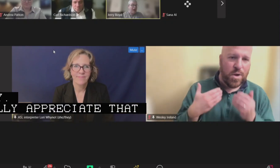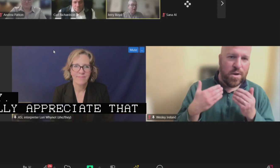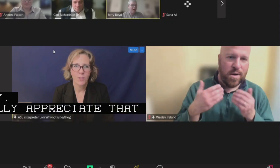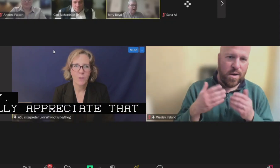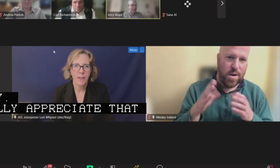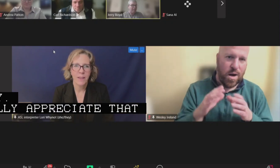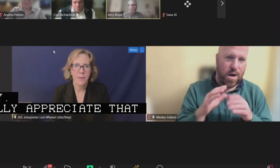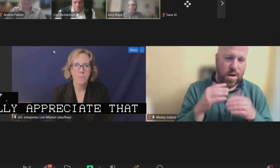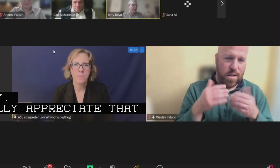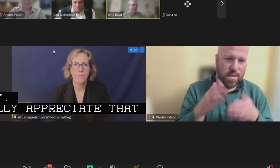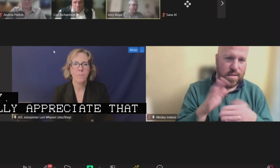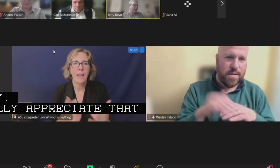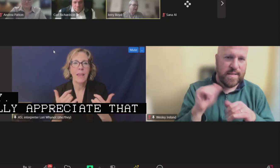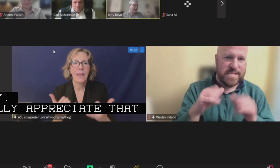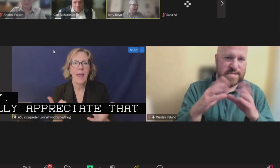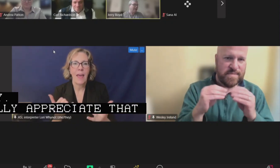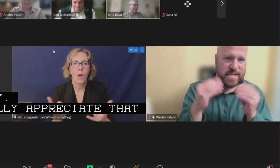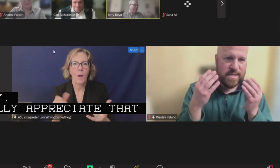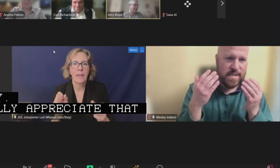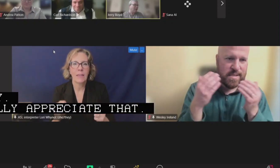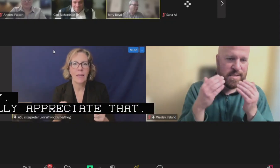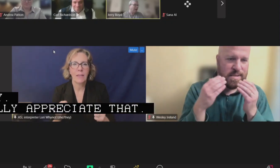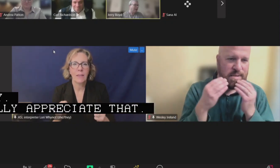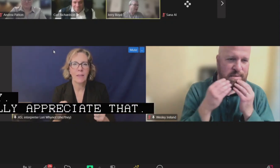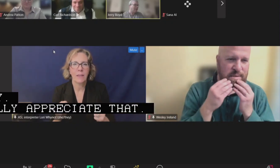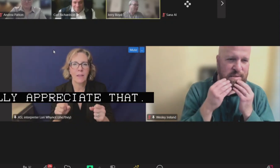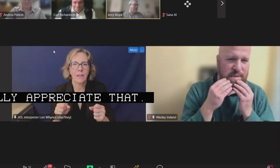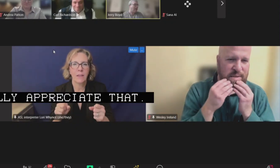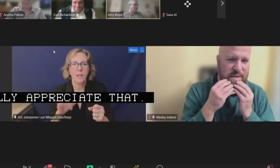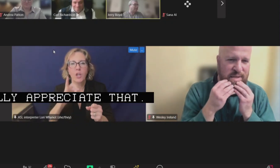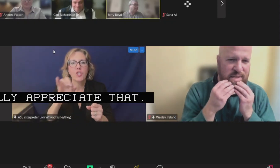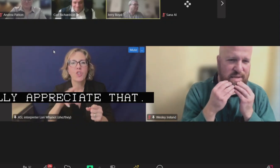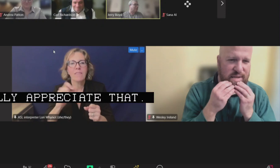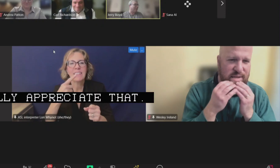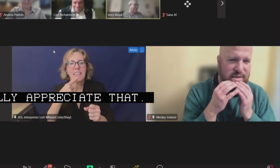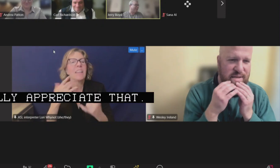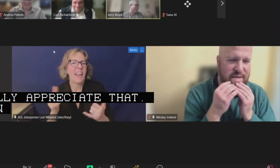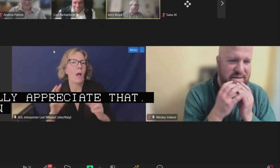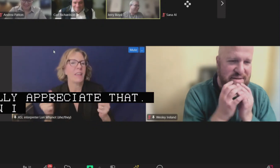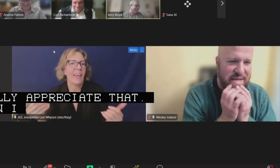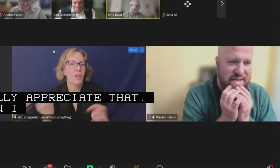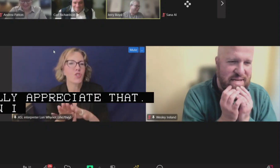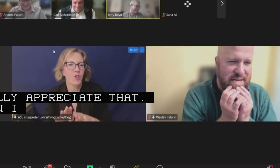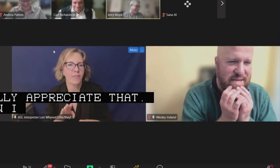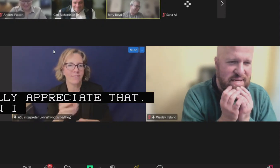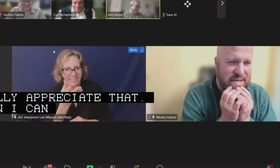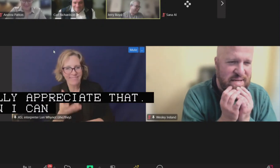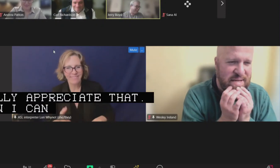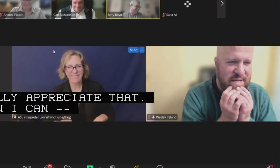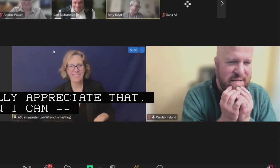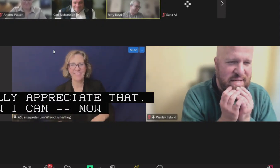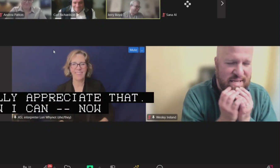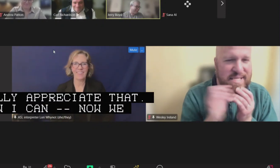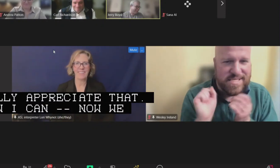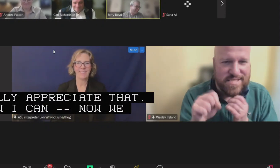But now I can, you know, now we can adjourn.